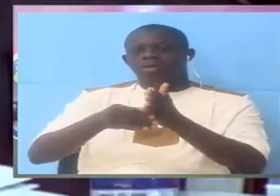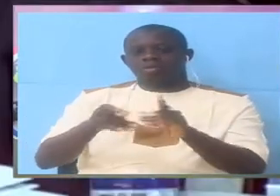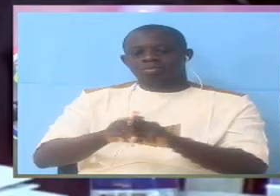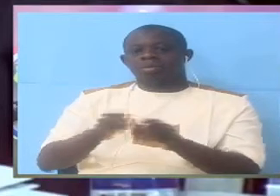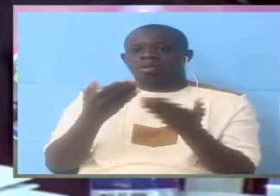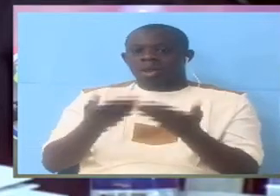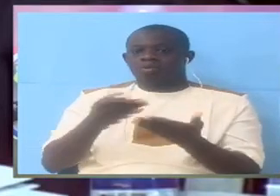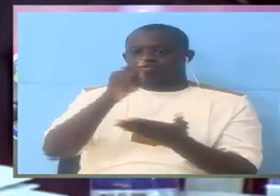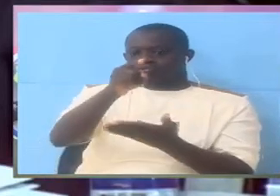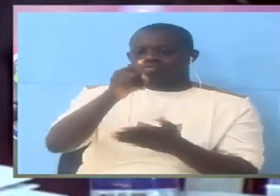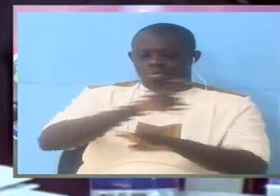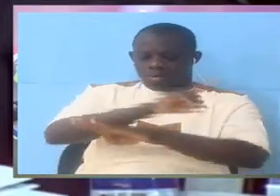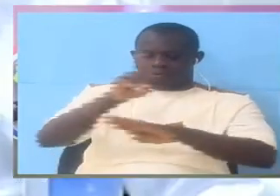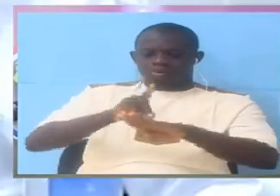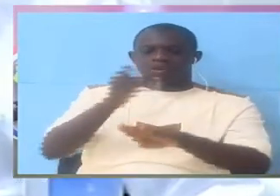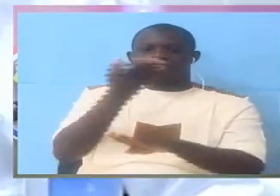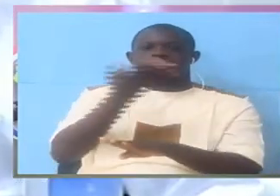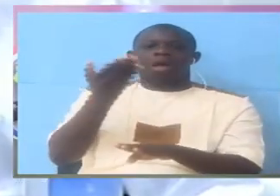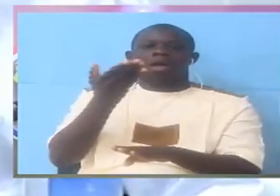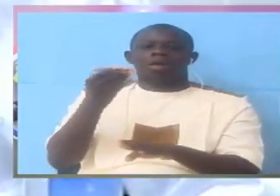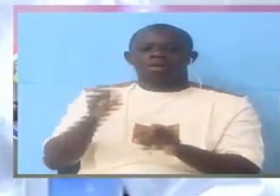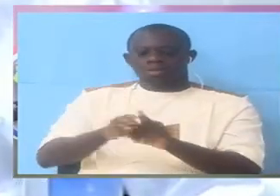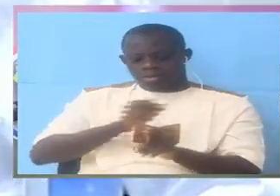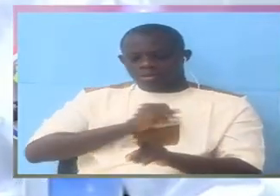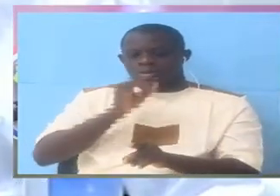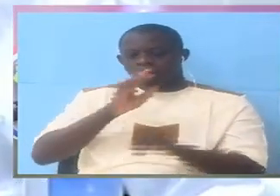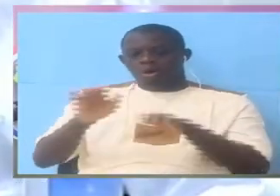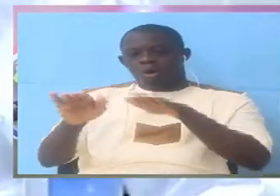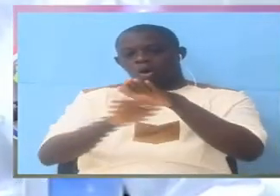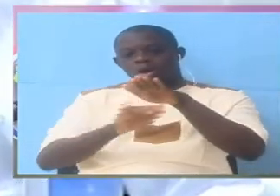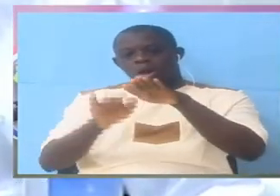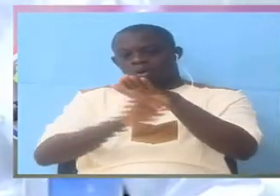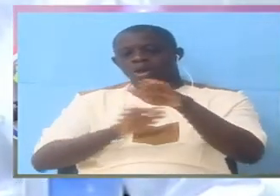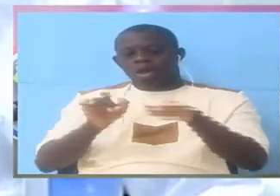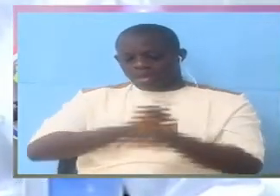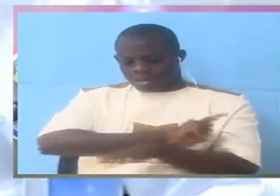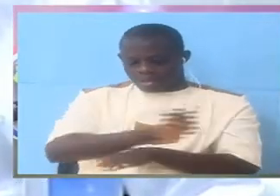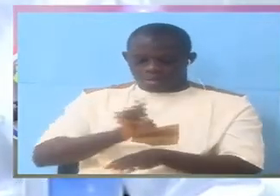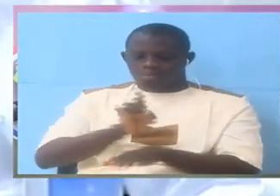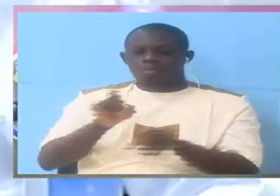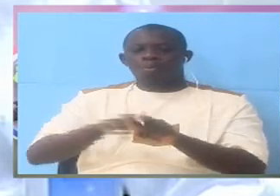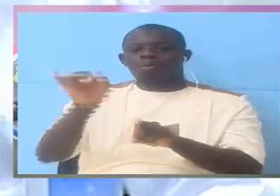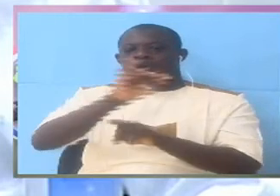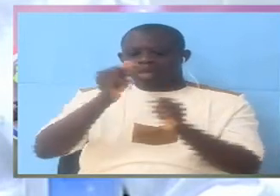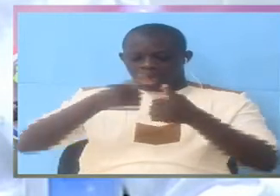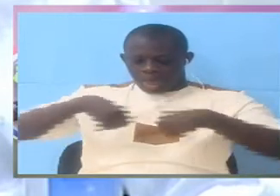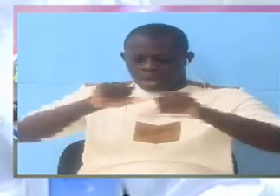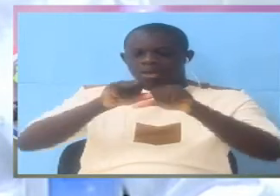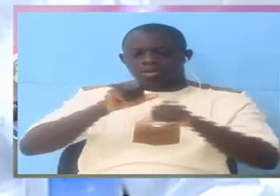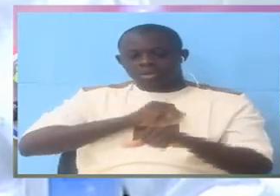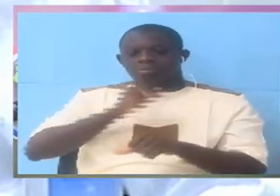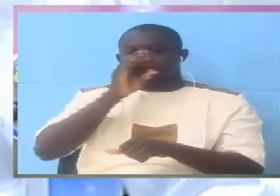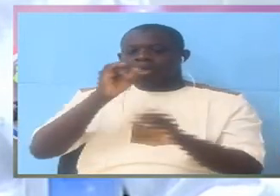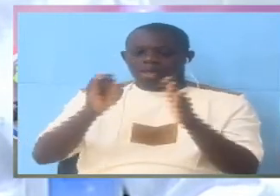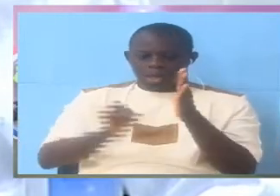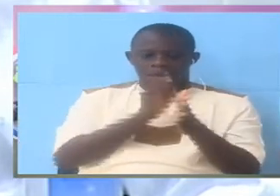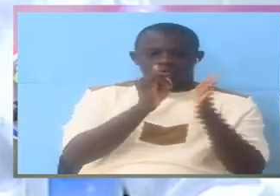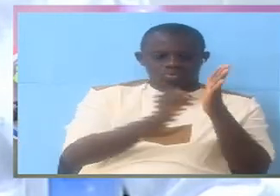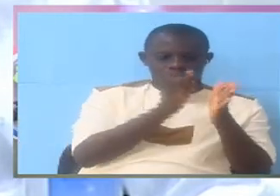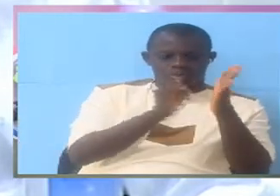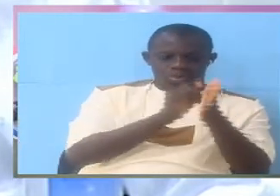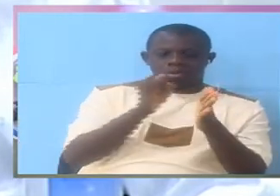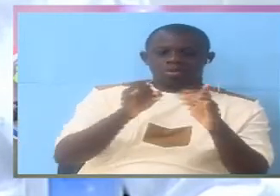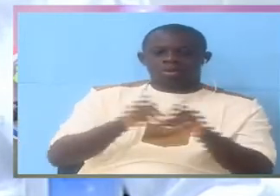feature. I was under them. In what, which area? Investigation. Investigation. Yeah.